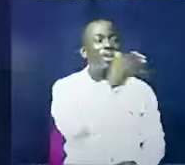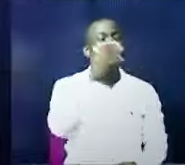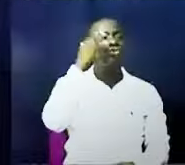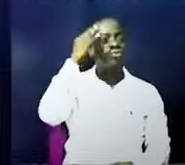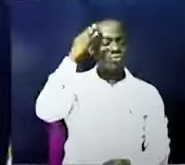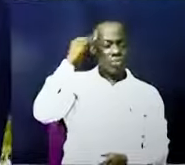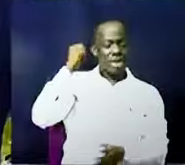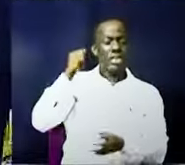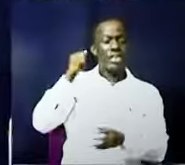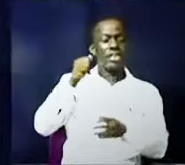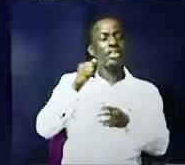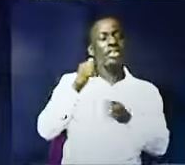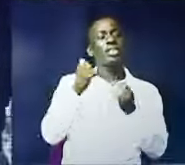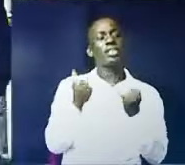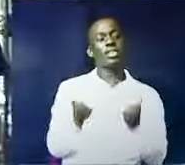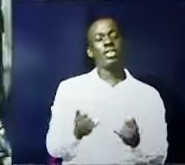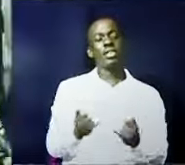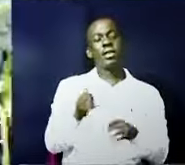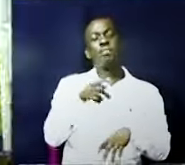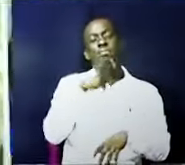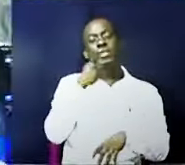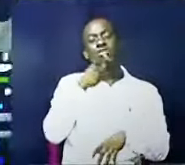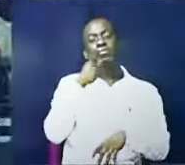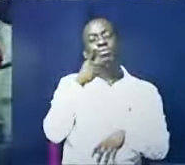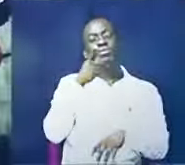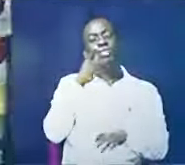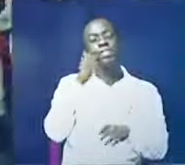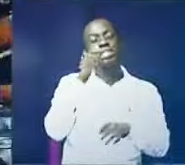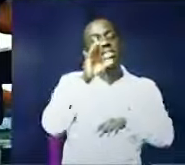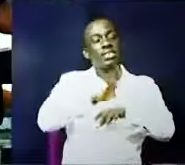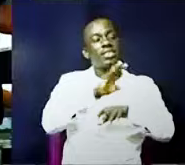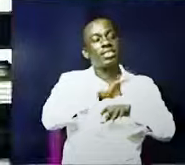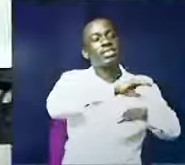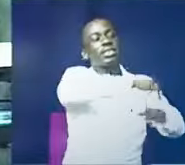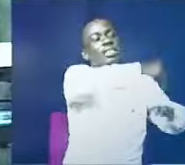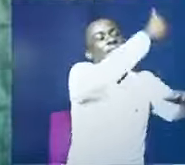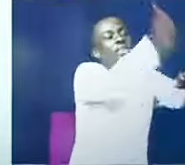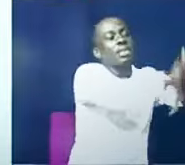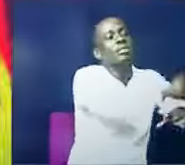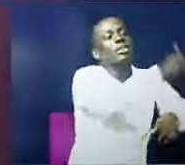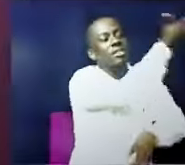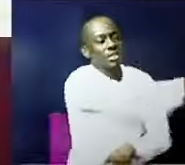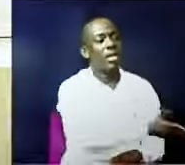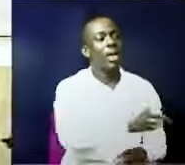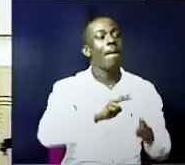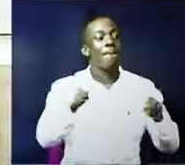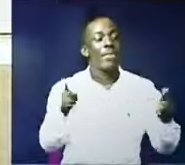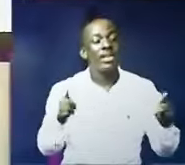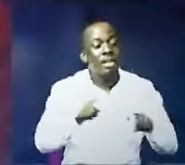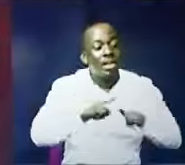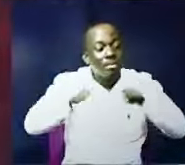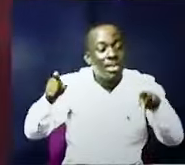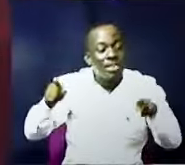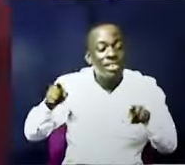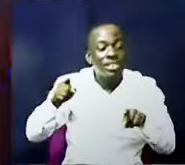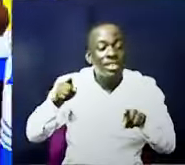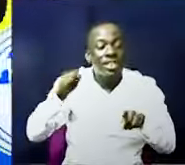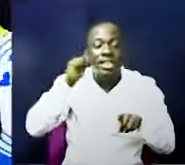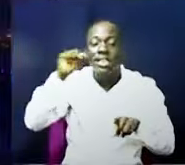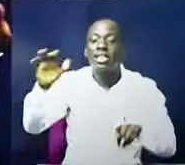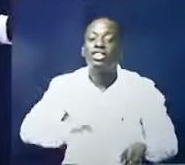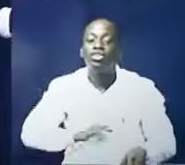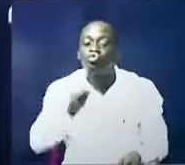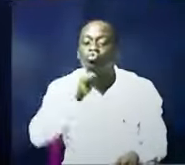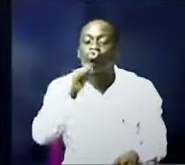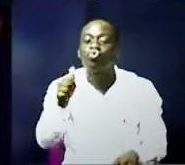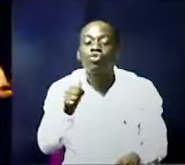And I saw in a team. But this lady was not a minister or is not a pastor. And so, sir,